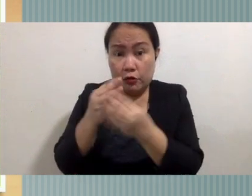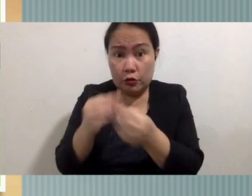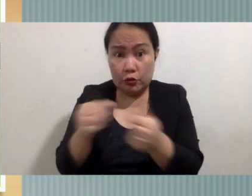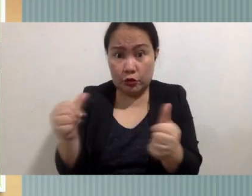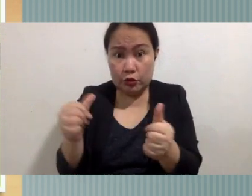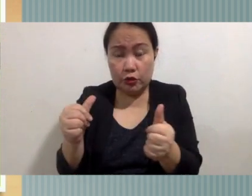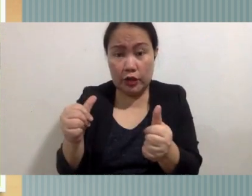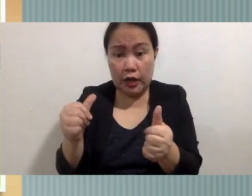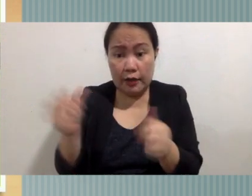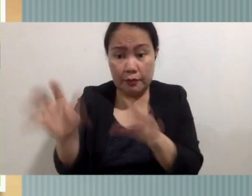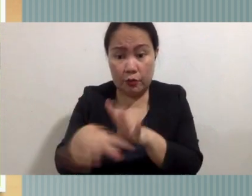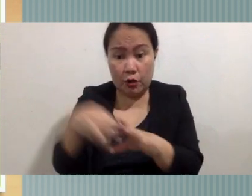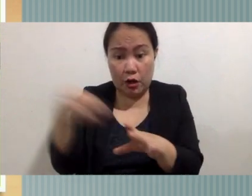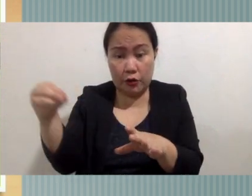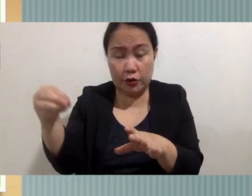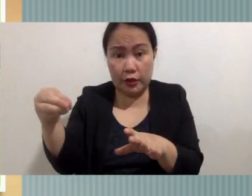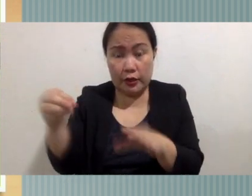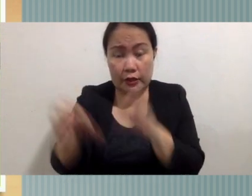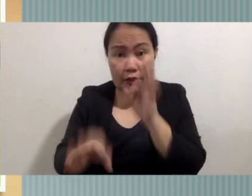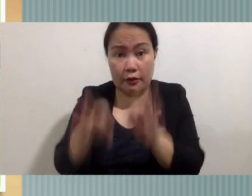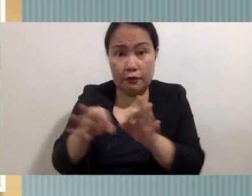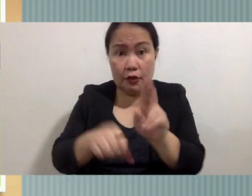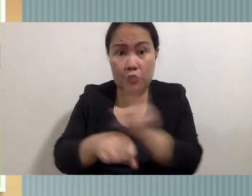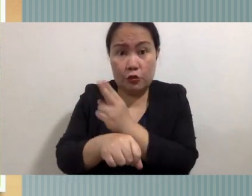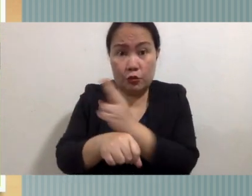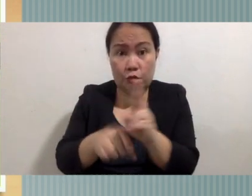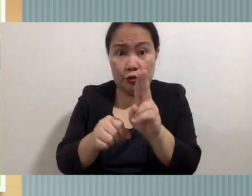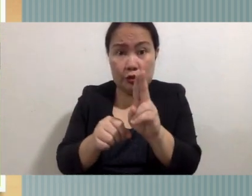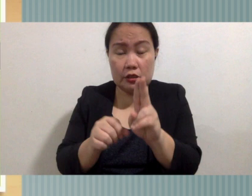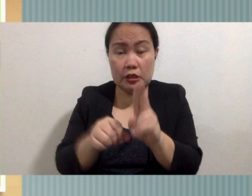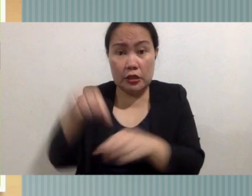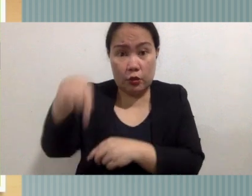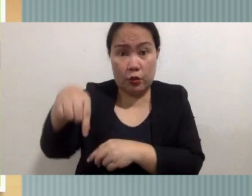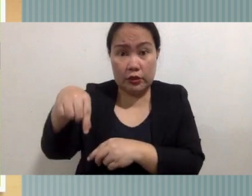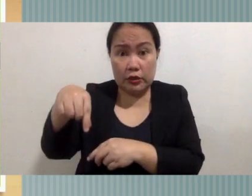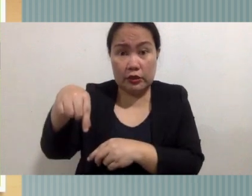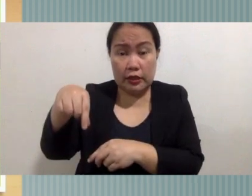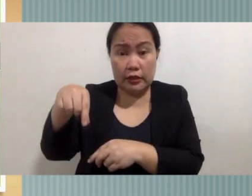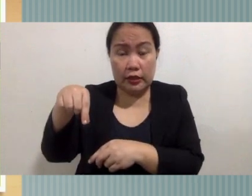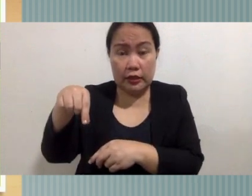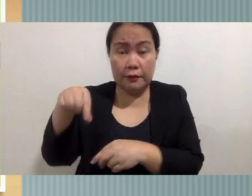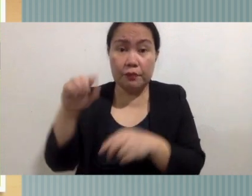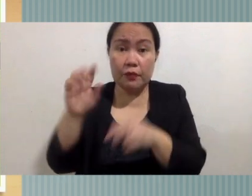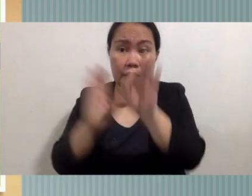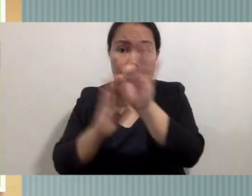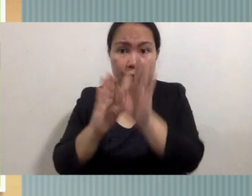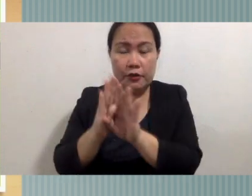roots ang lalabas kapag ginamit natin ang quadratic formula.